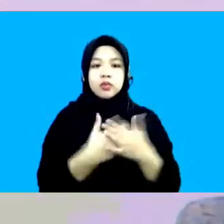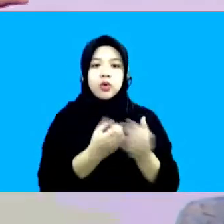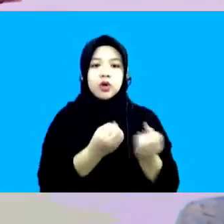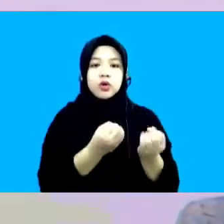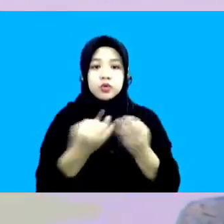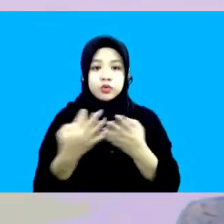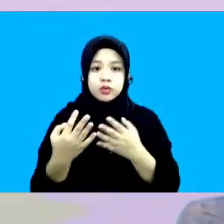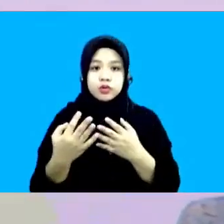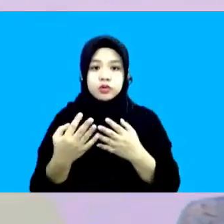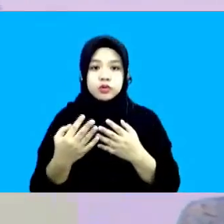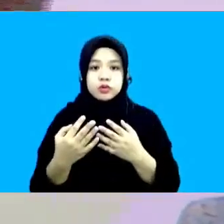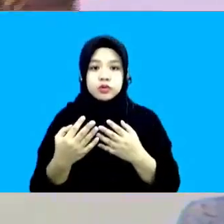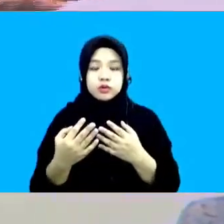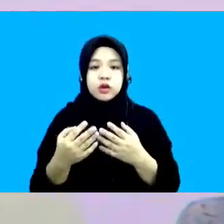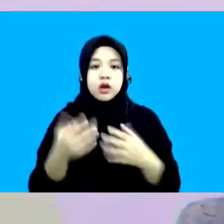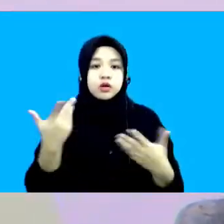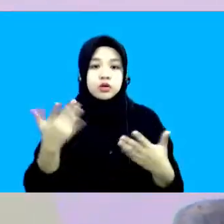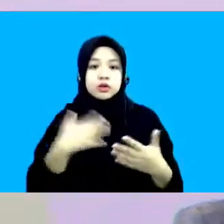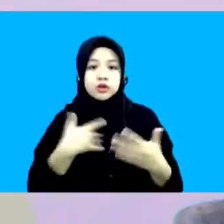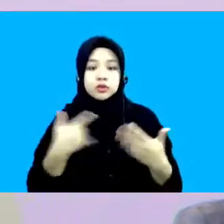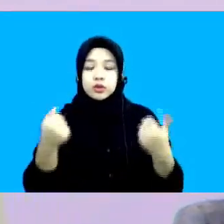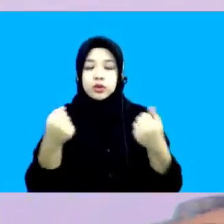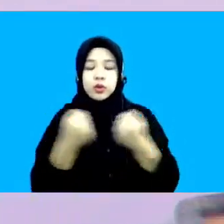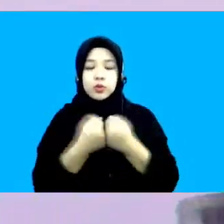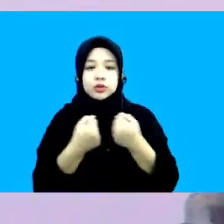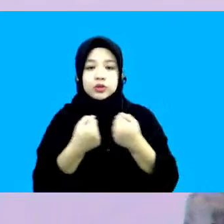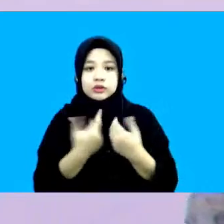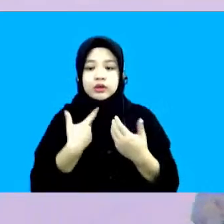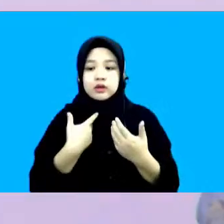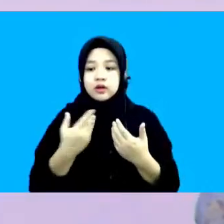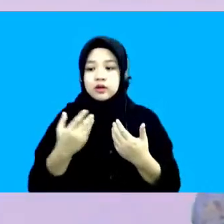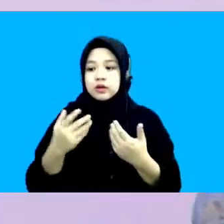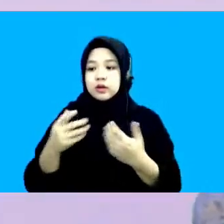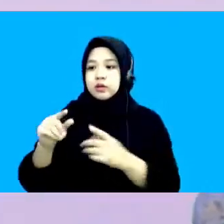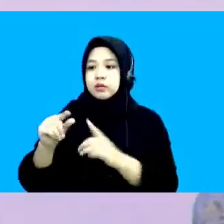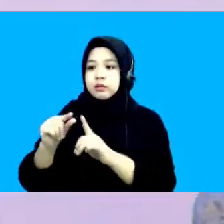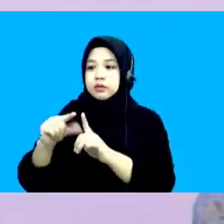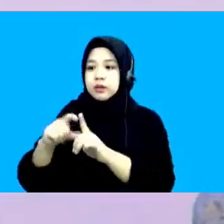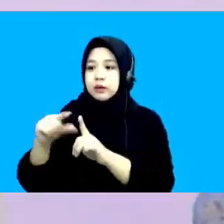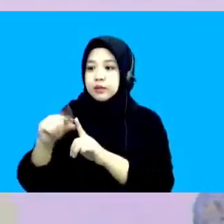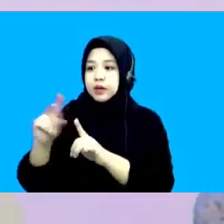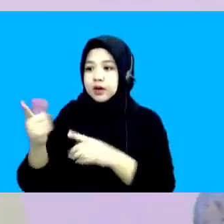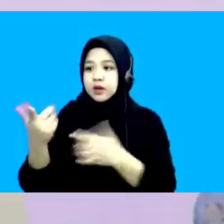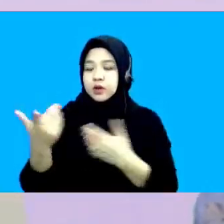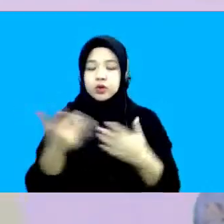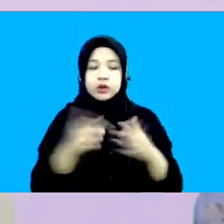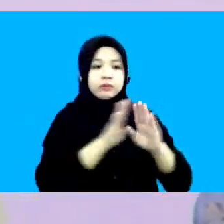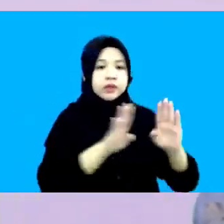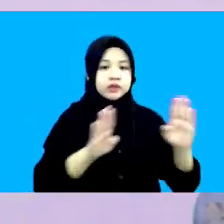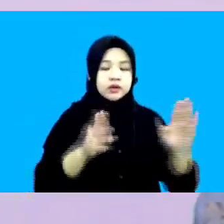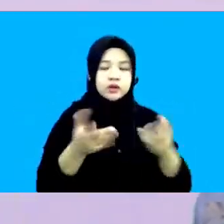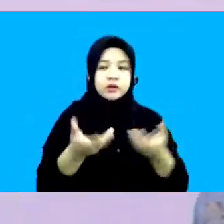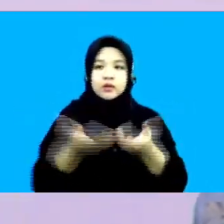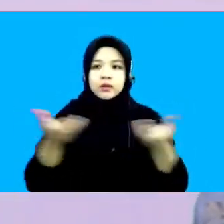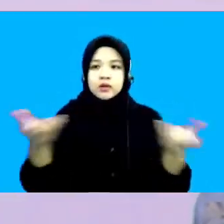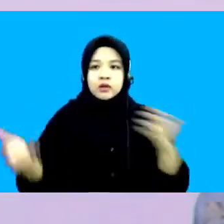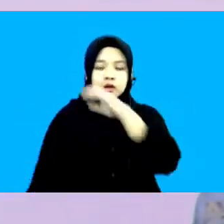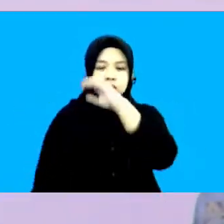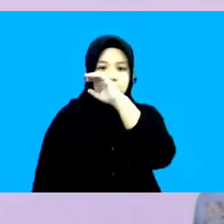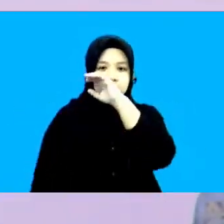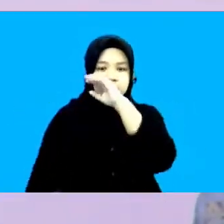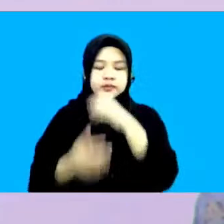supply side that cannot match the spiking demand coming out because of the end of the